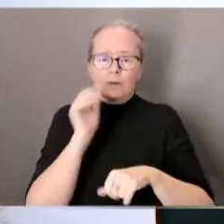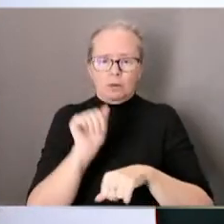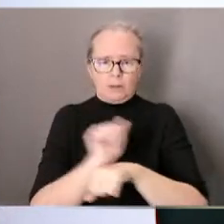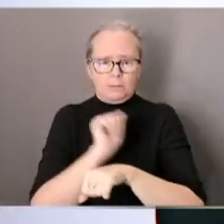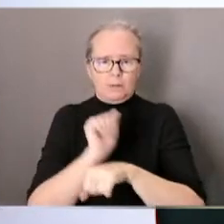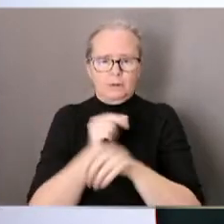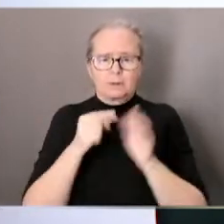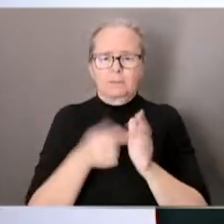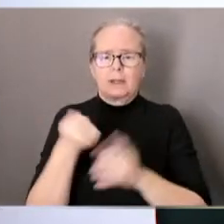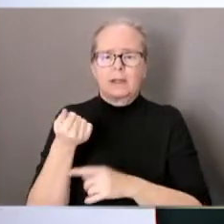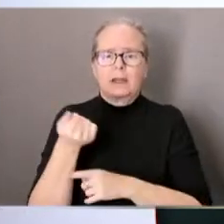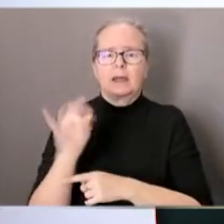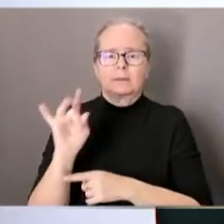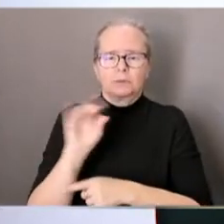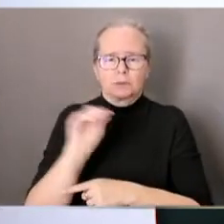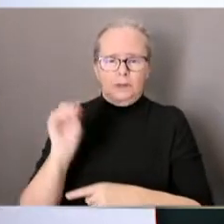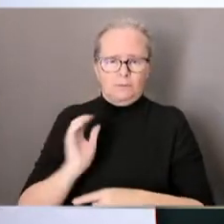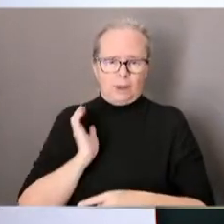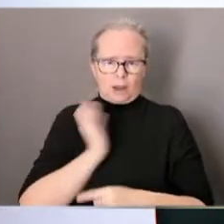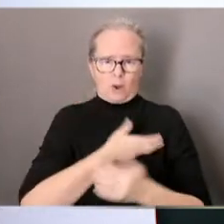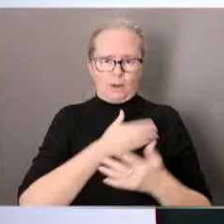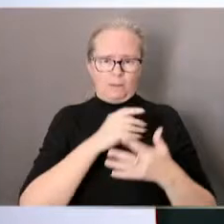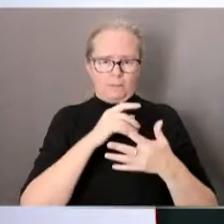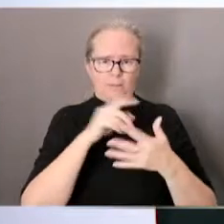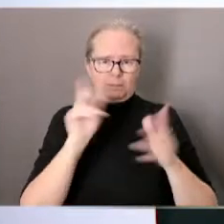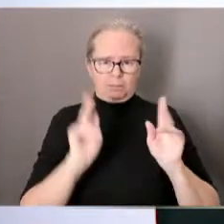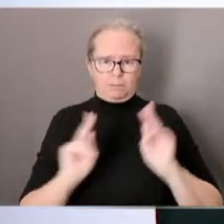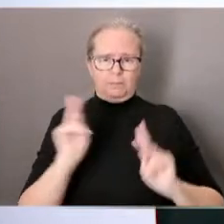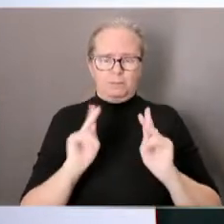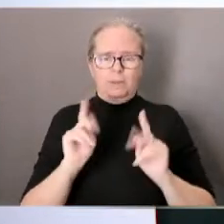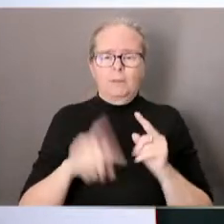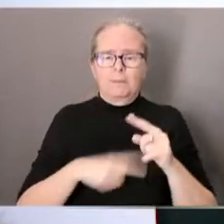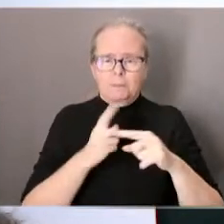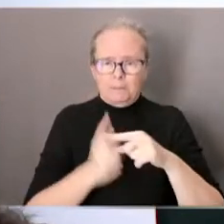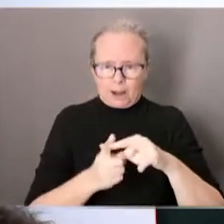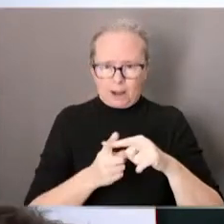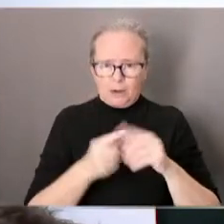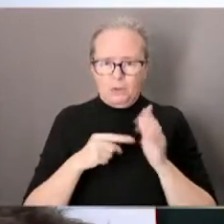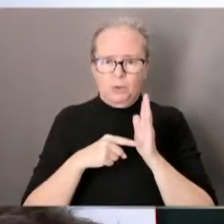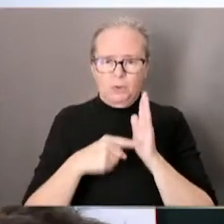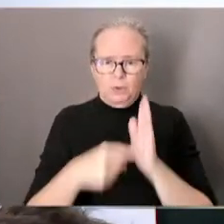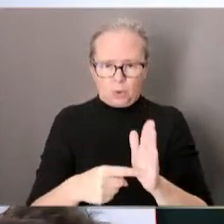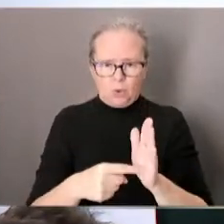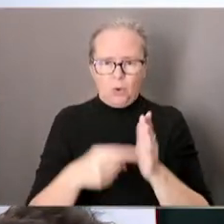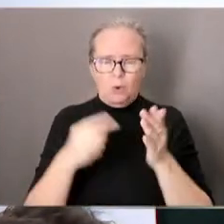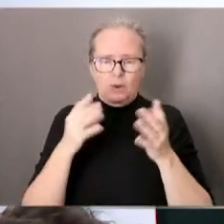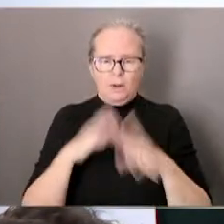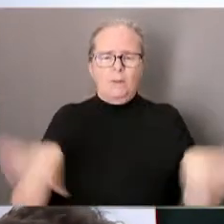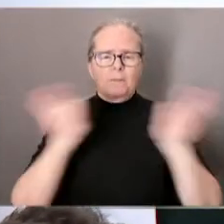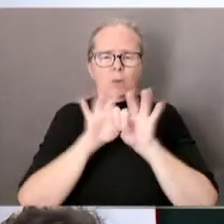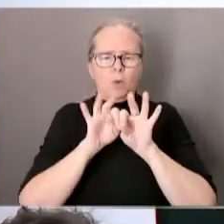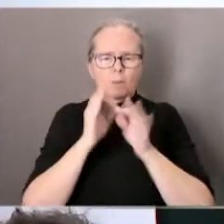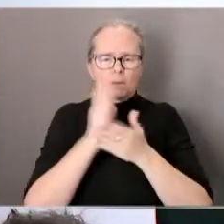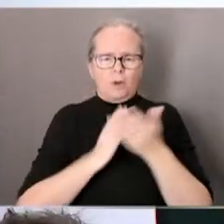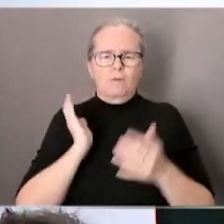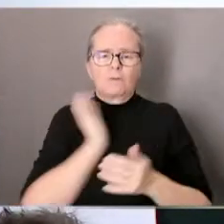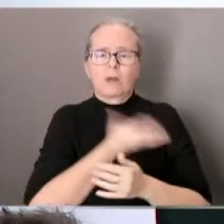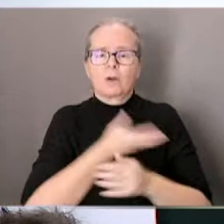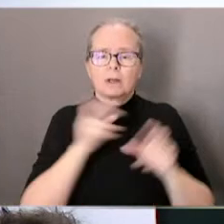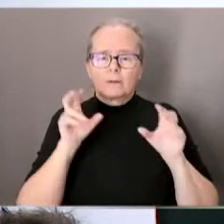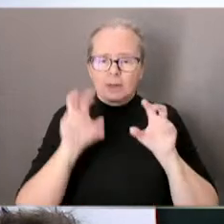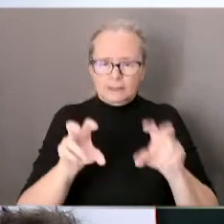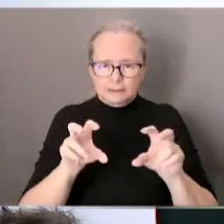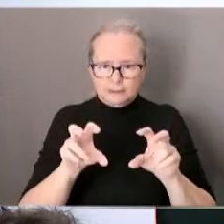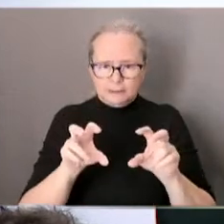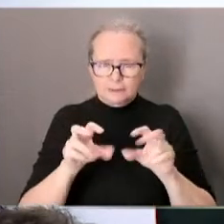of Alberta's private and public investment the significant impact of rural communities in our Province means that getting it right